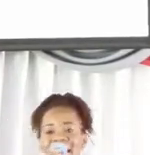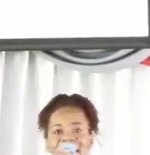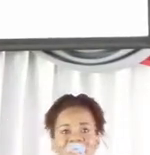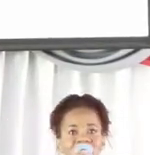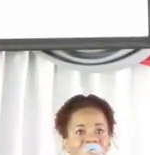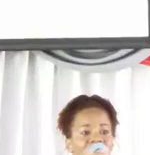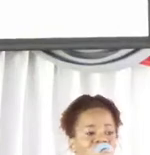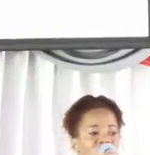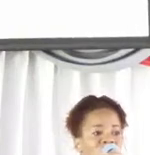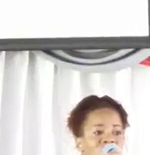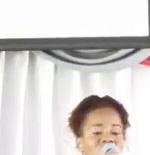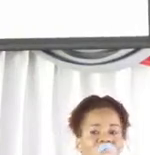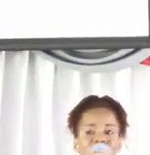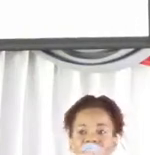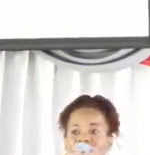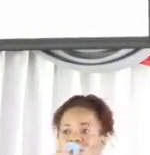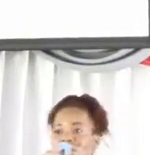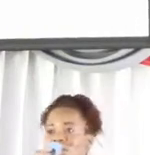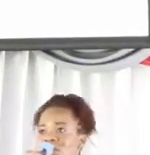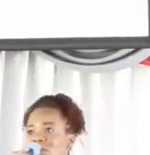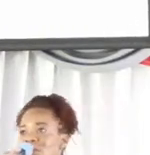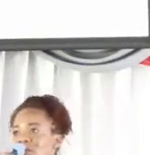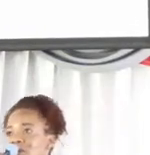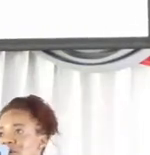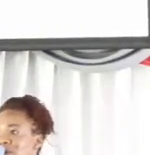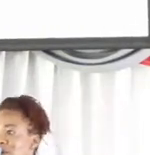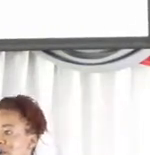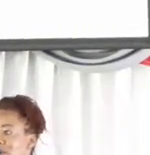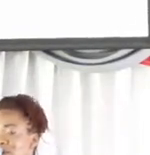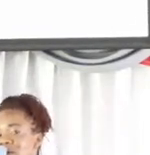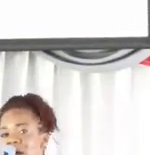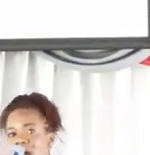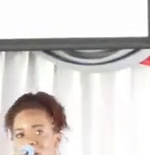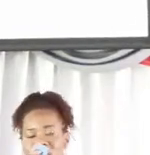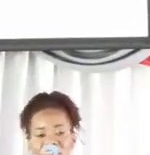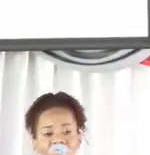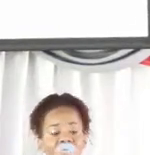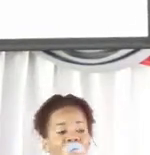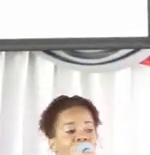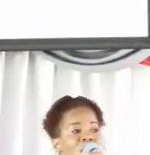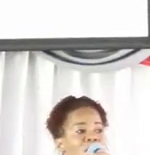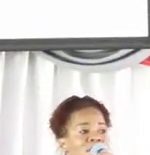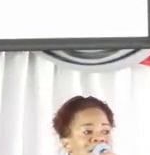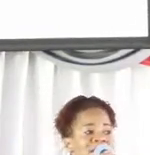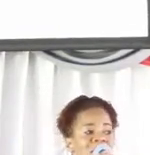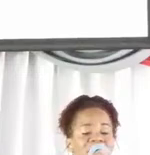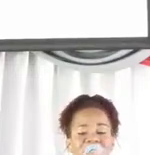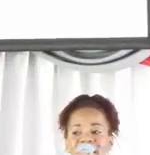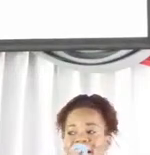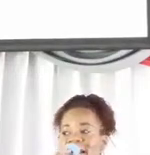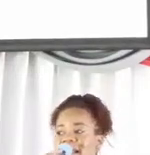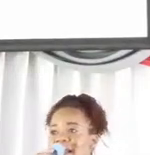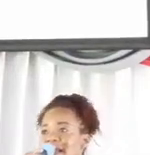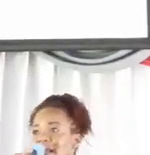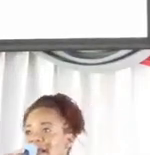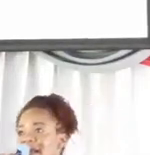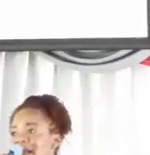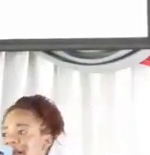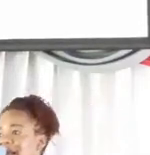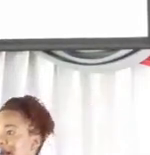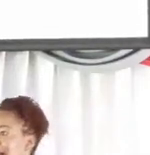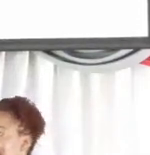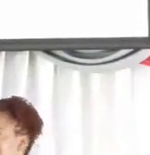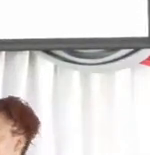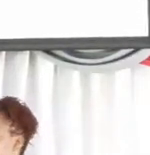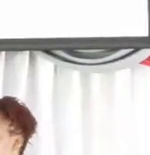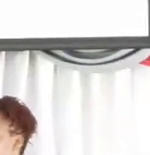this commitment. Others of you who are making the commitment in your heart, we're preparing to pray for you that God